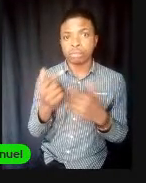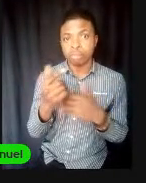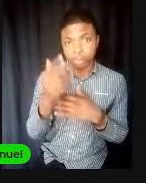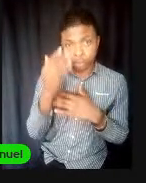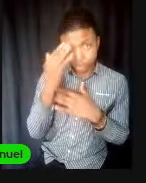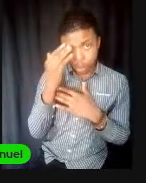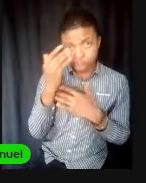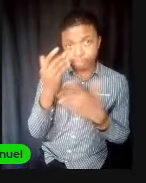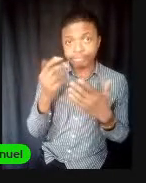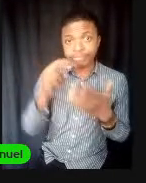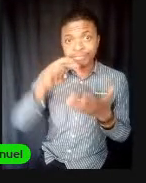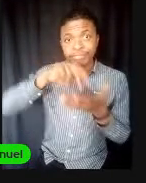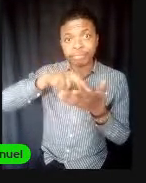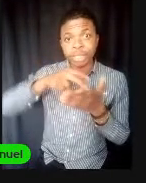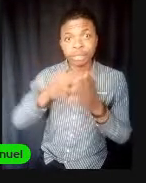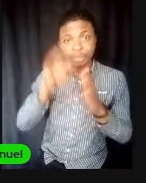right?